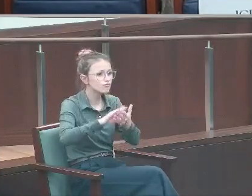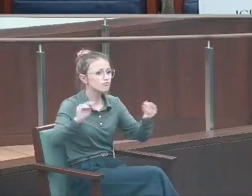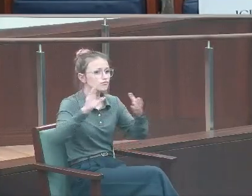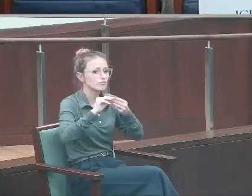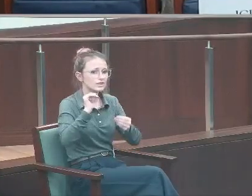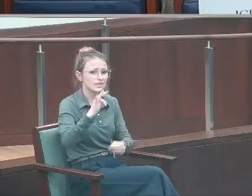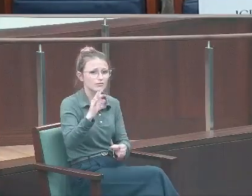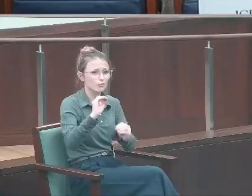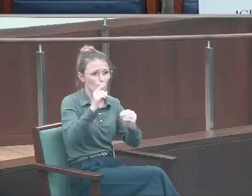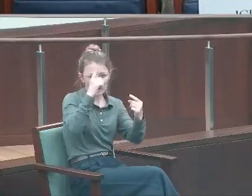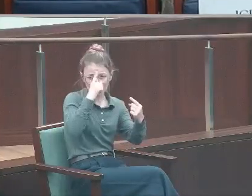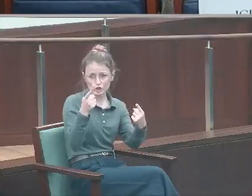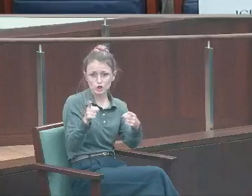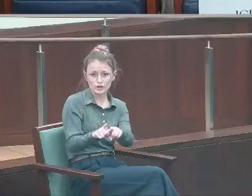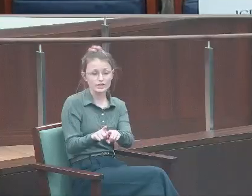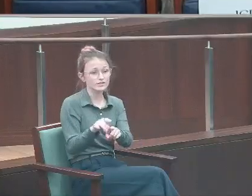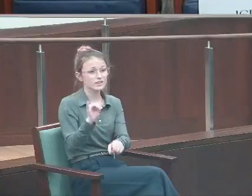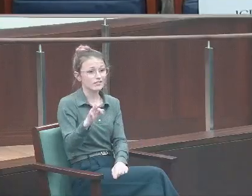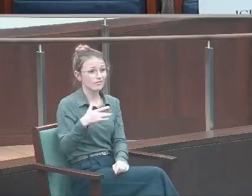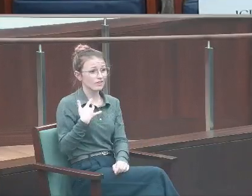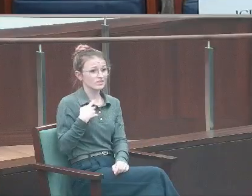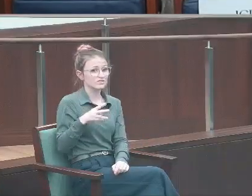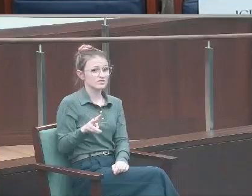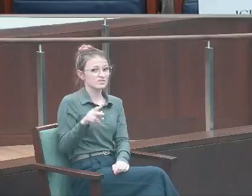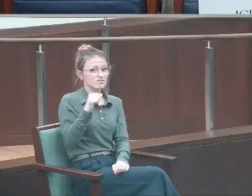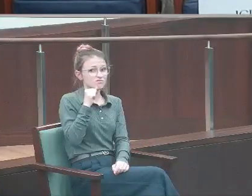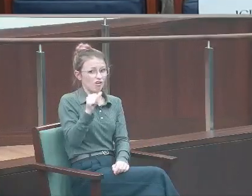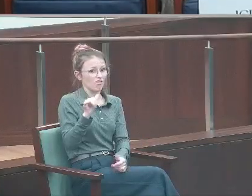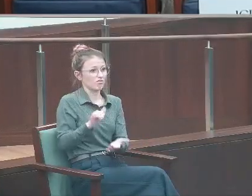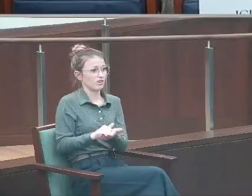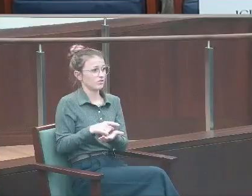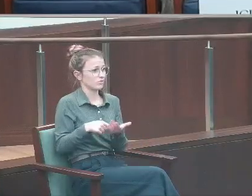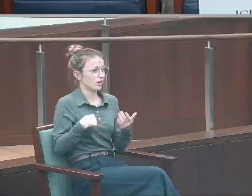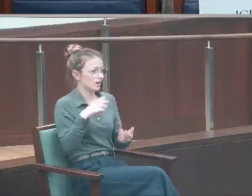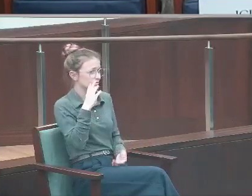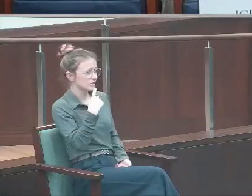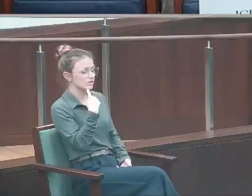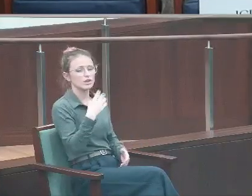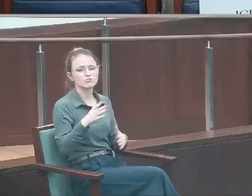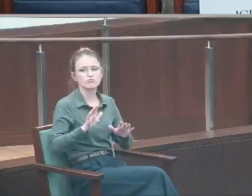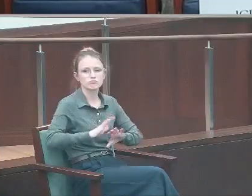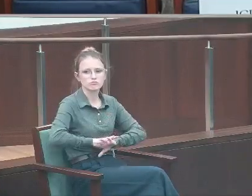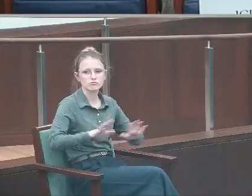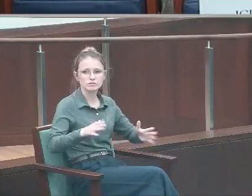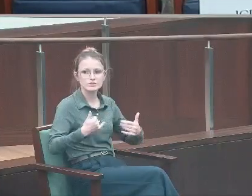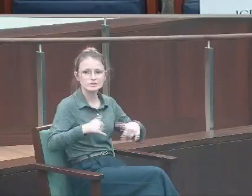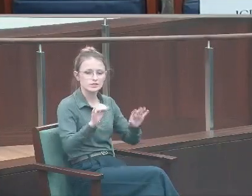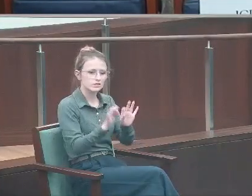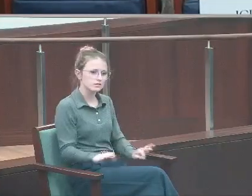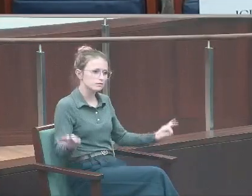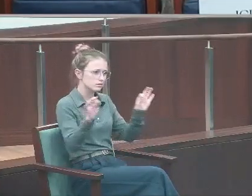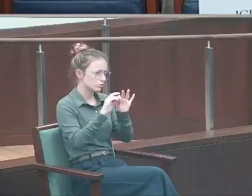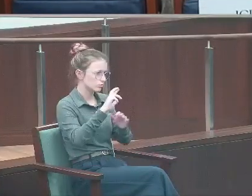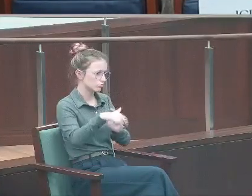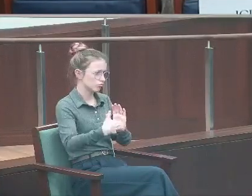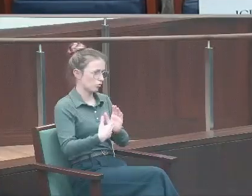even if you're like they're not 100% the thing that you would say. That's an essential role, I think, in this particular political moment. I'm